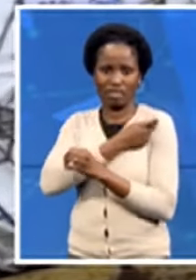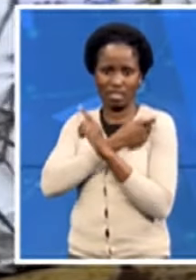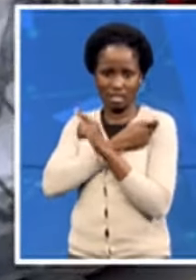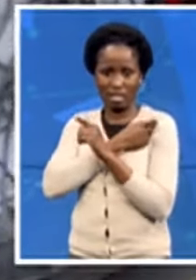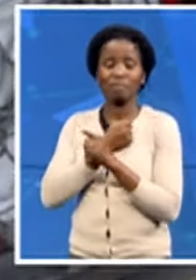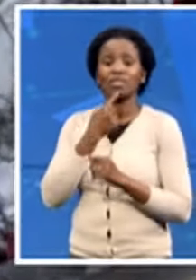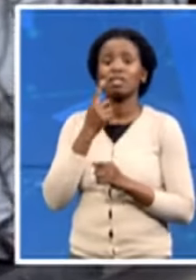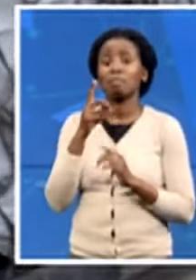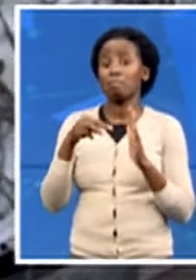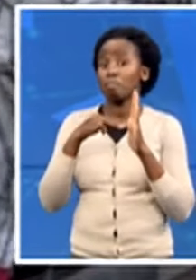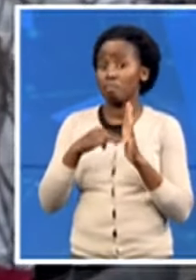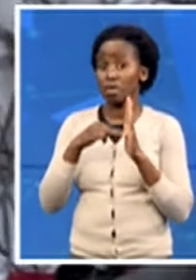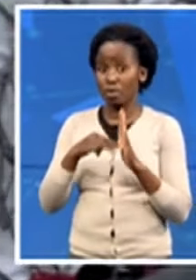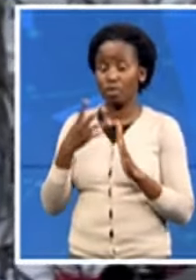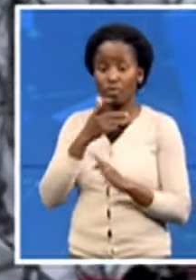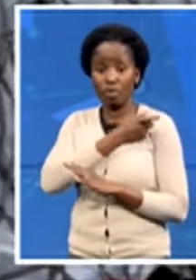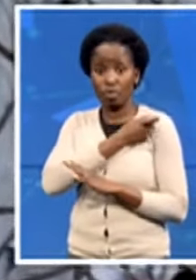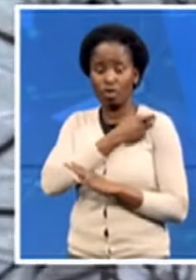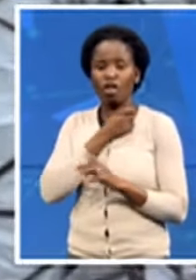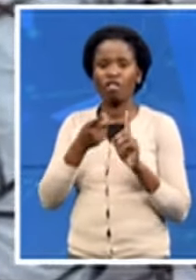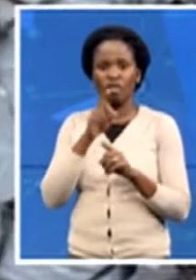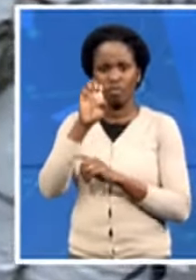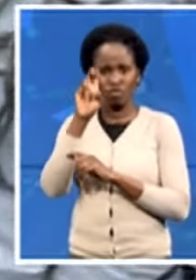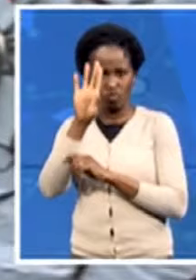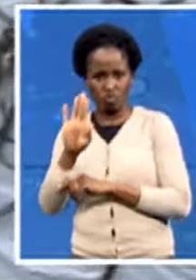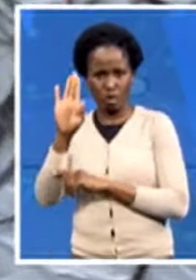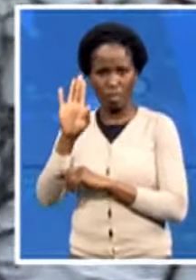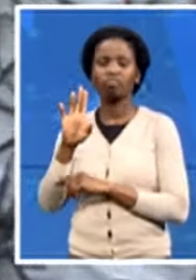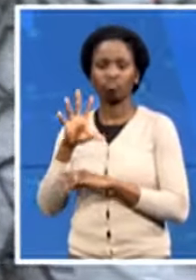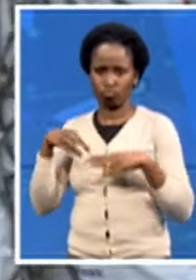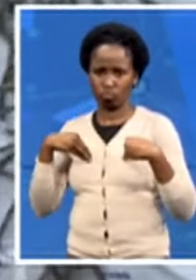committed to send to the continent. Coletta Wanjohi, SABC News, Addis Ababa, Ethiopia.